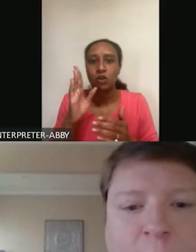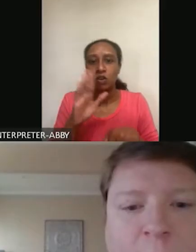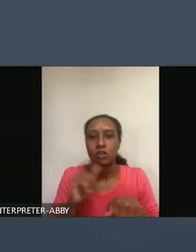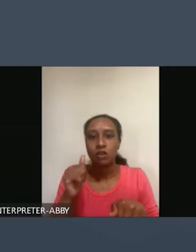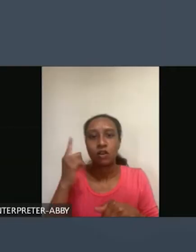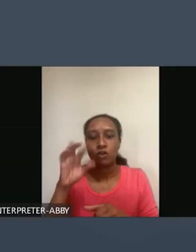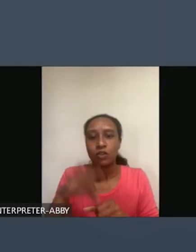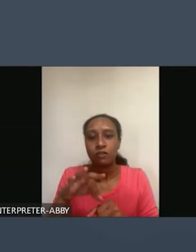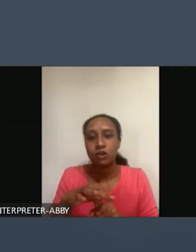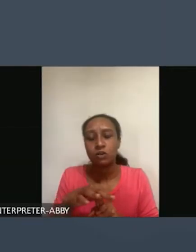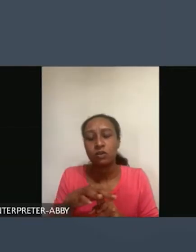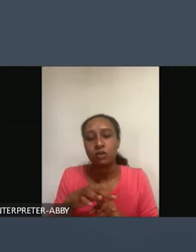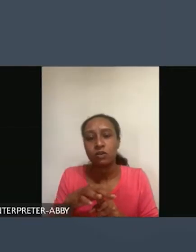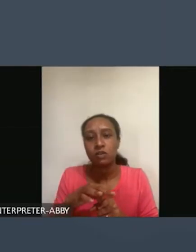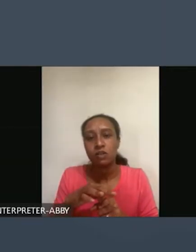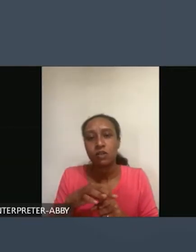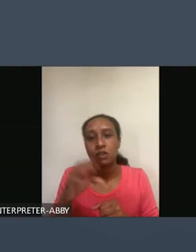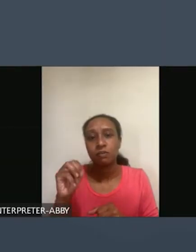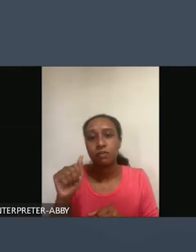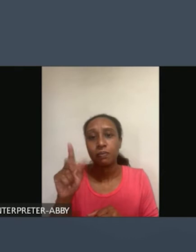vote. Madam Vice Chair?